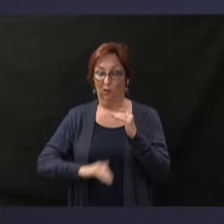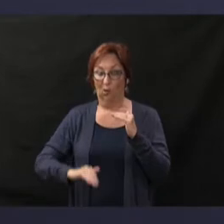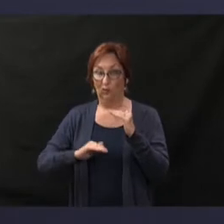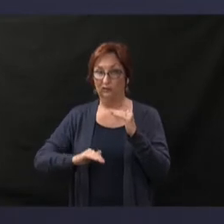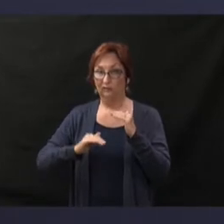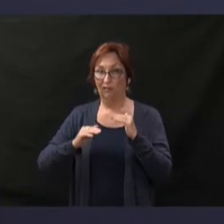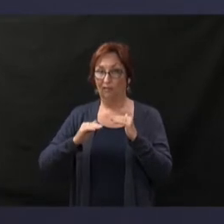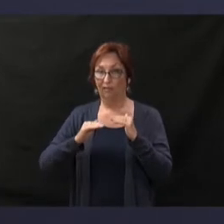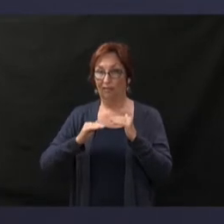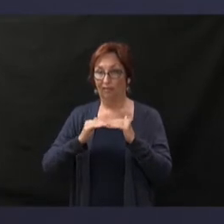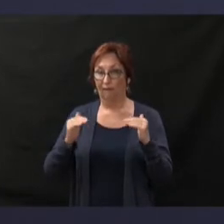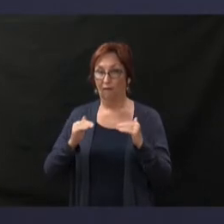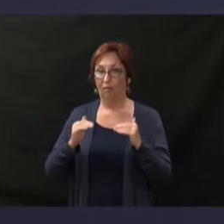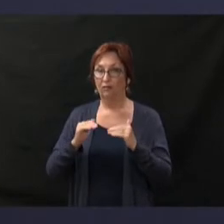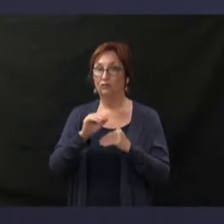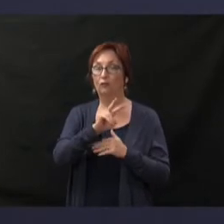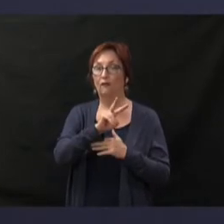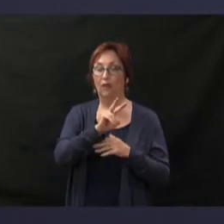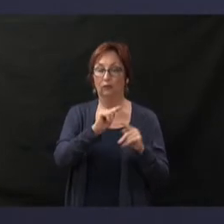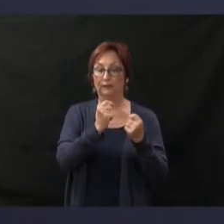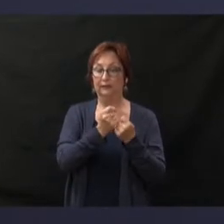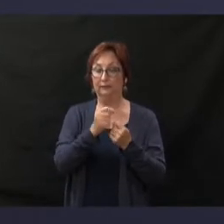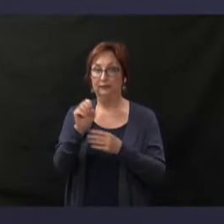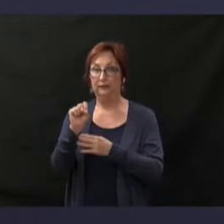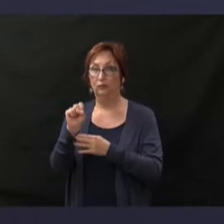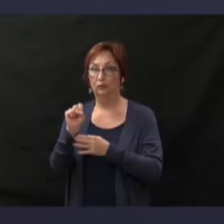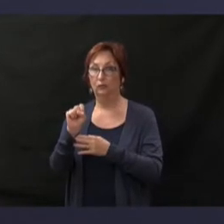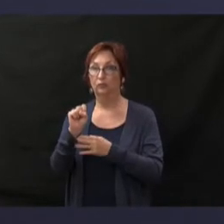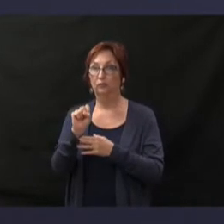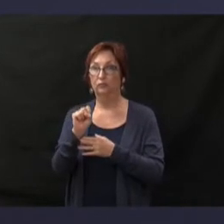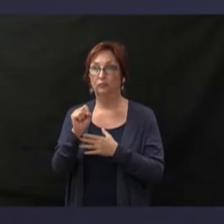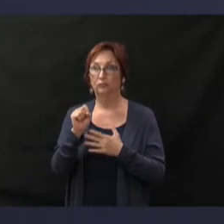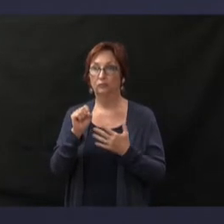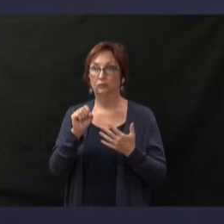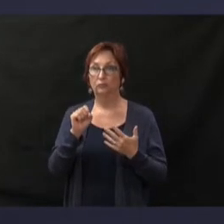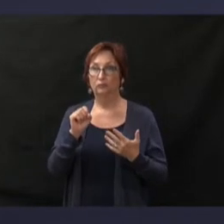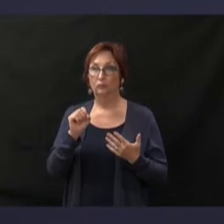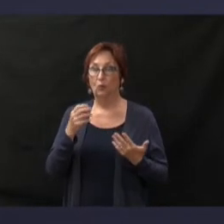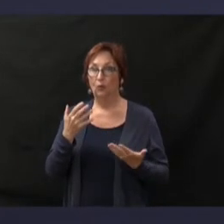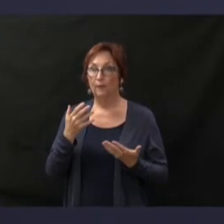So the vowel team syllables are